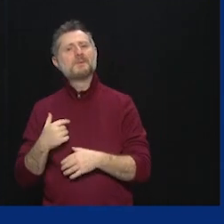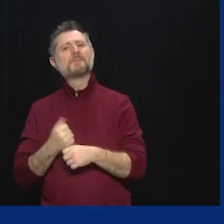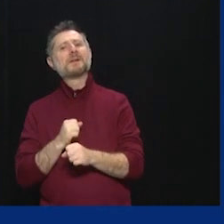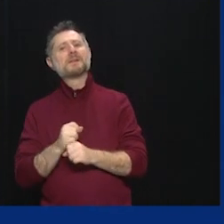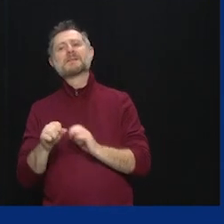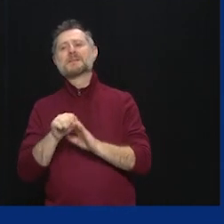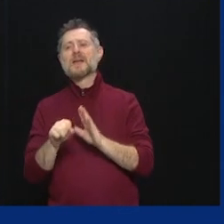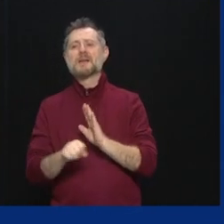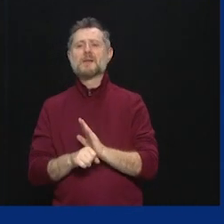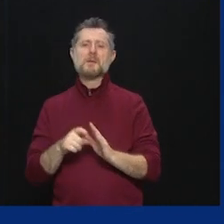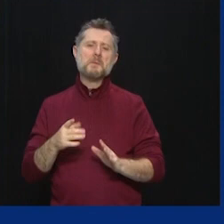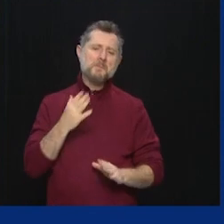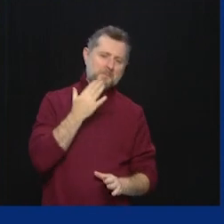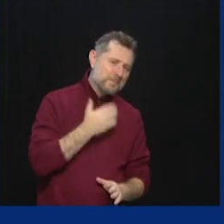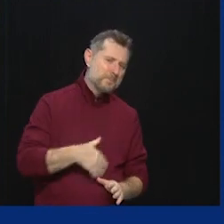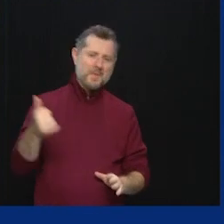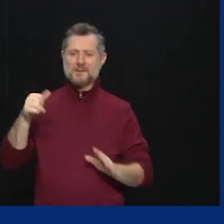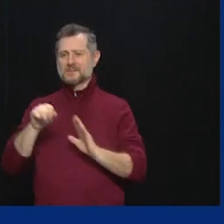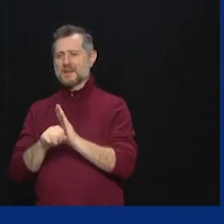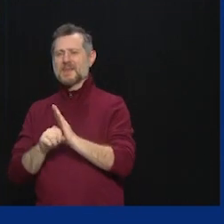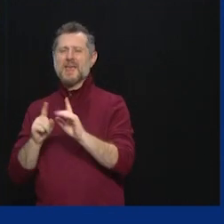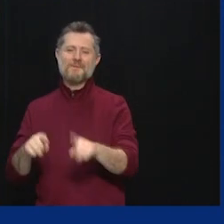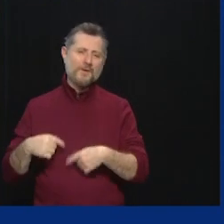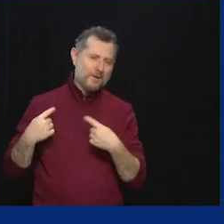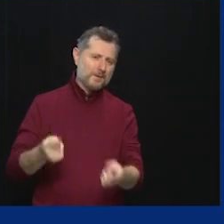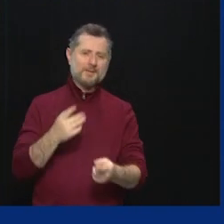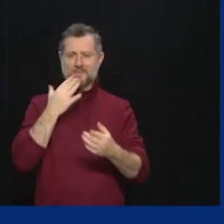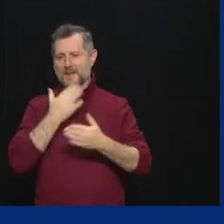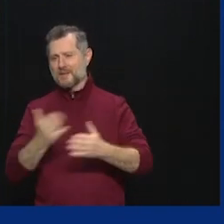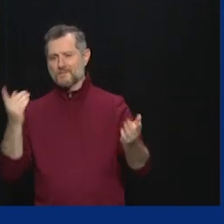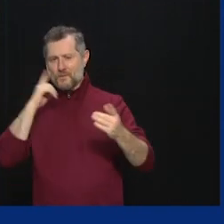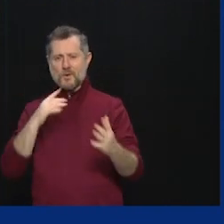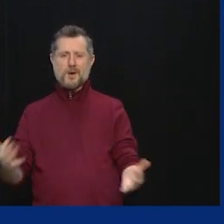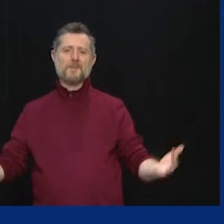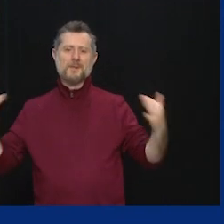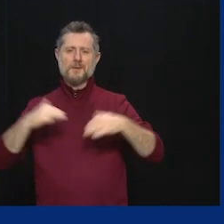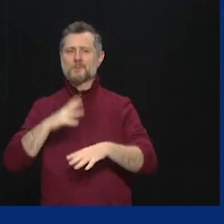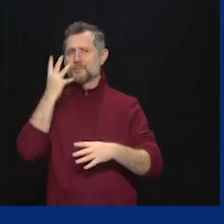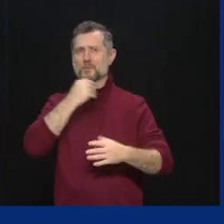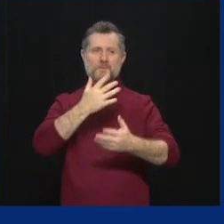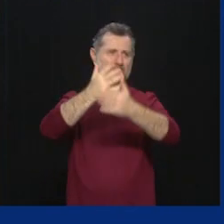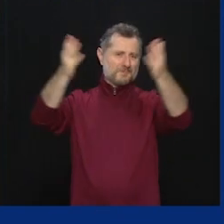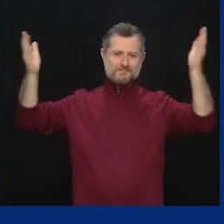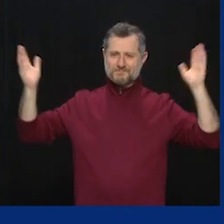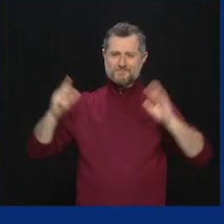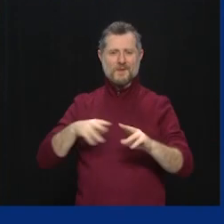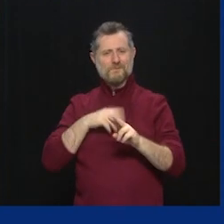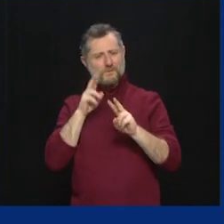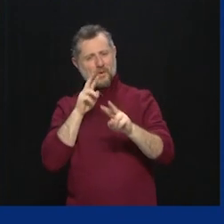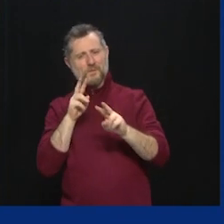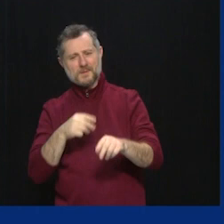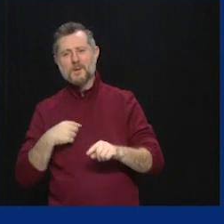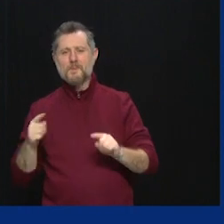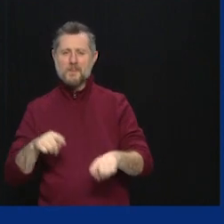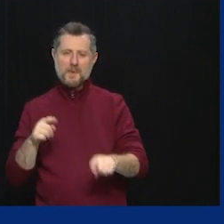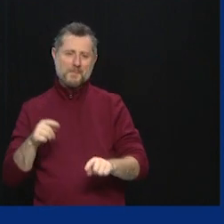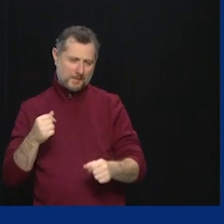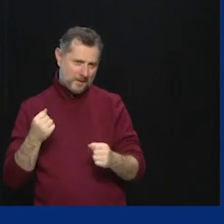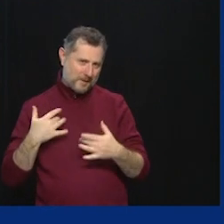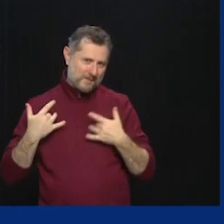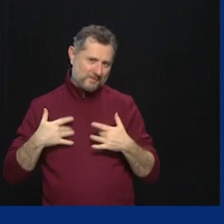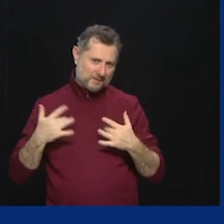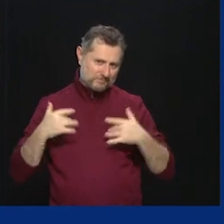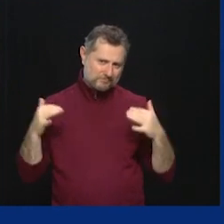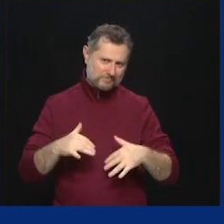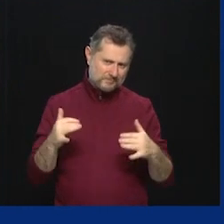ever. So thank you all for being here. This is a beautiful edifice. I look forward to being here for many events and even some of the hockey games. Thank